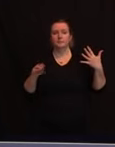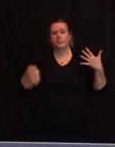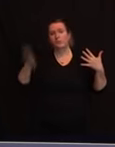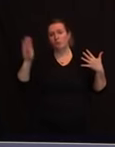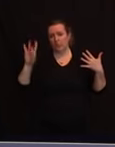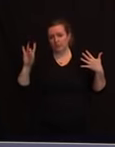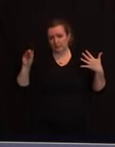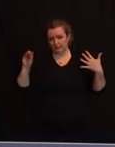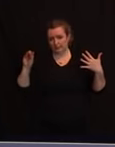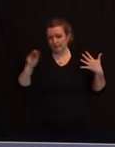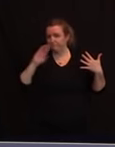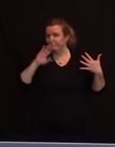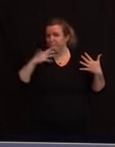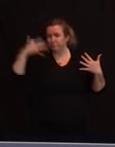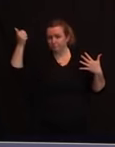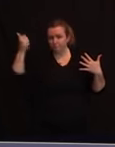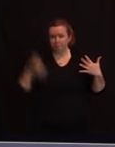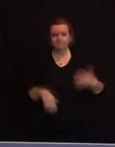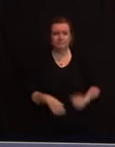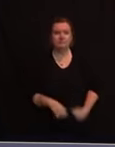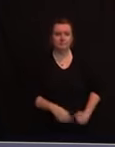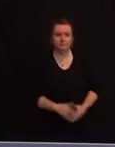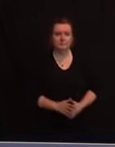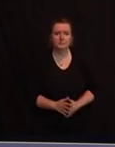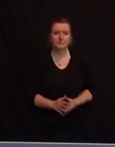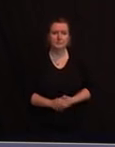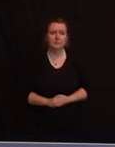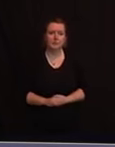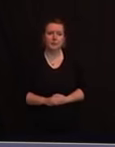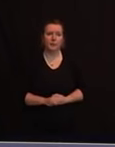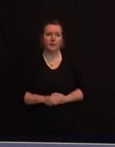over the age of 80. There are still